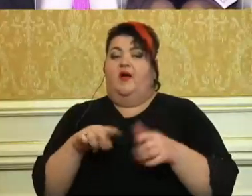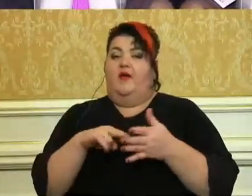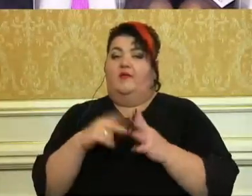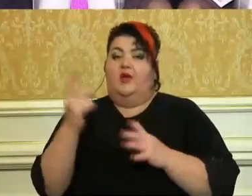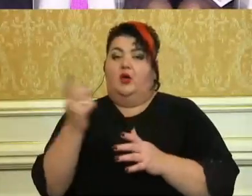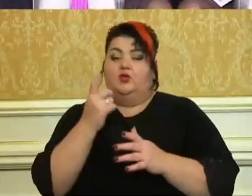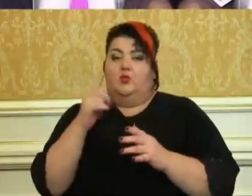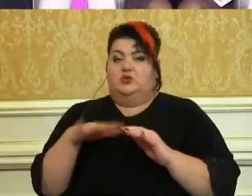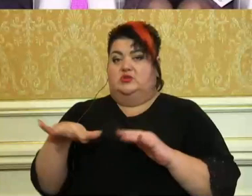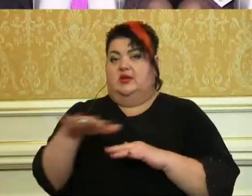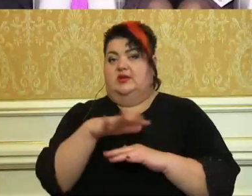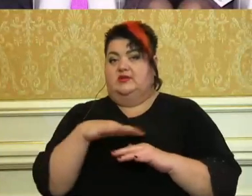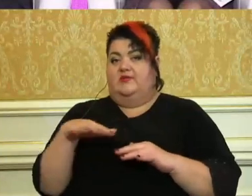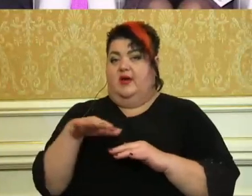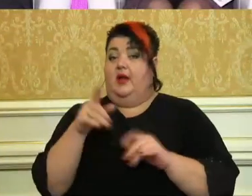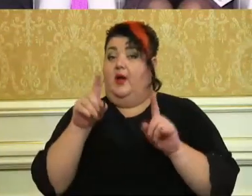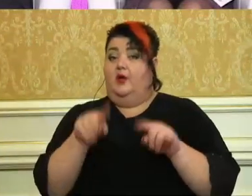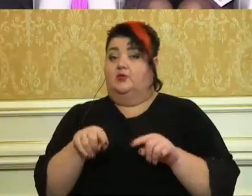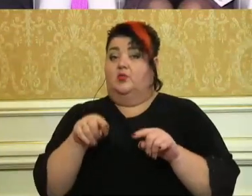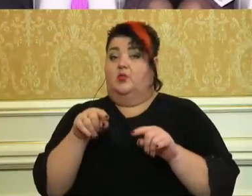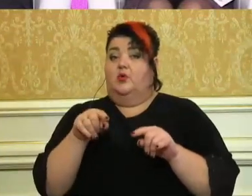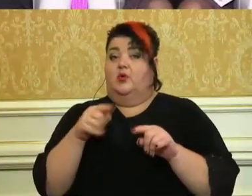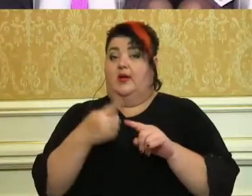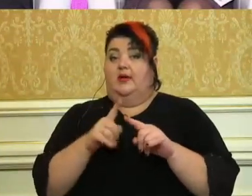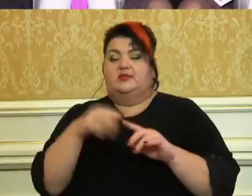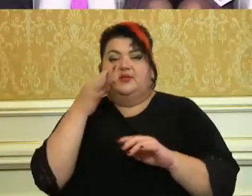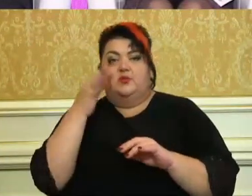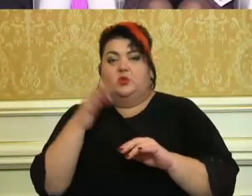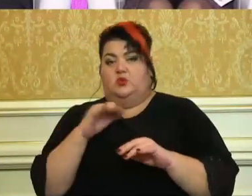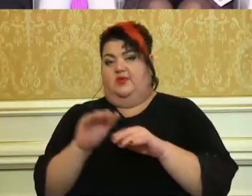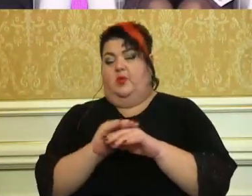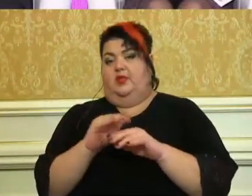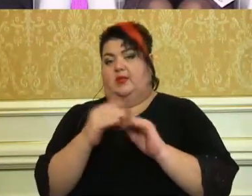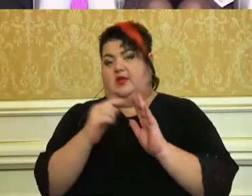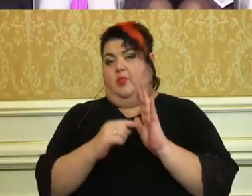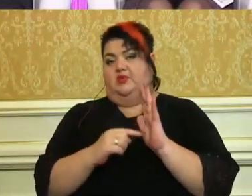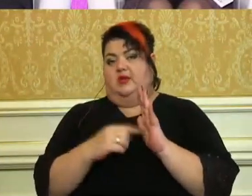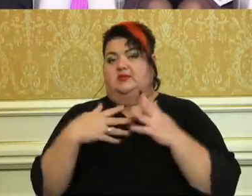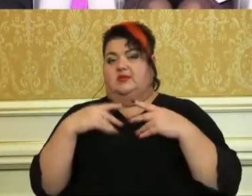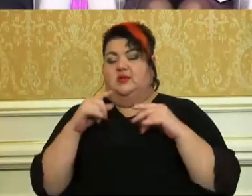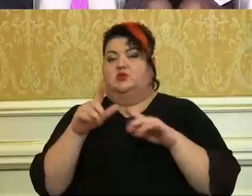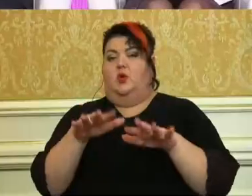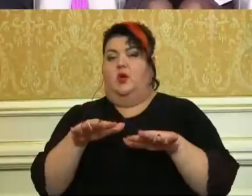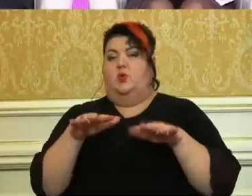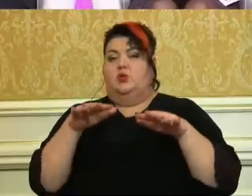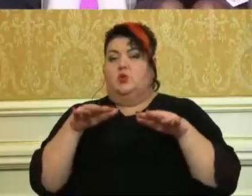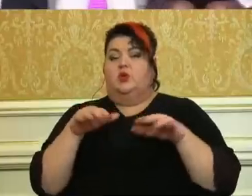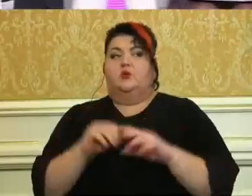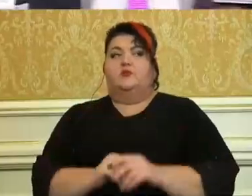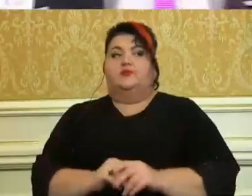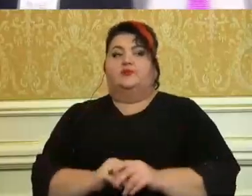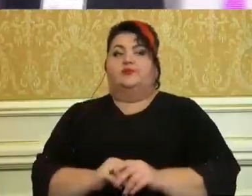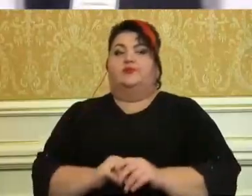rights in the economical spheres, etc. So, well, I would like to ask you, please, share with your experience with